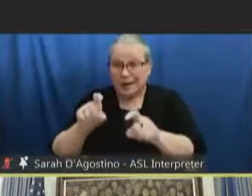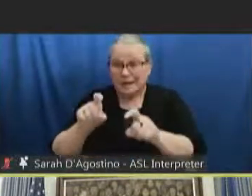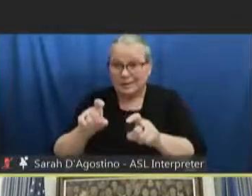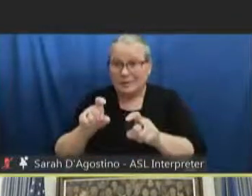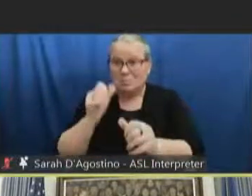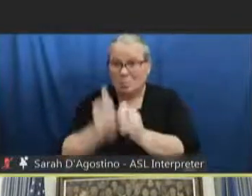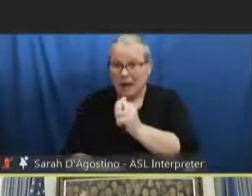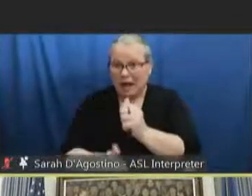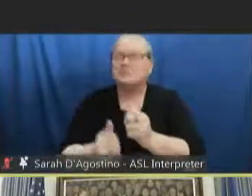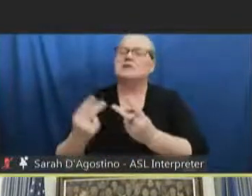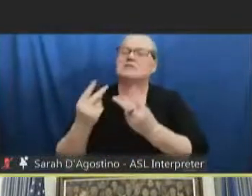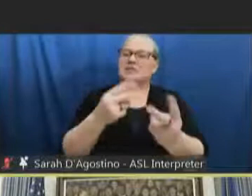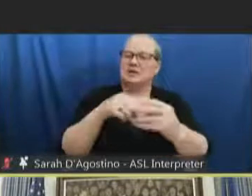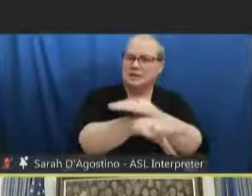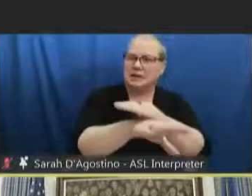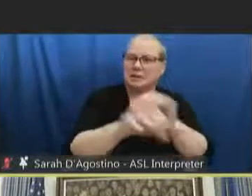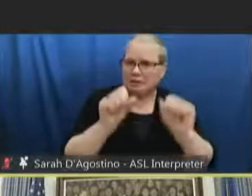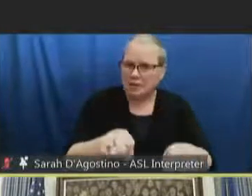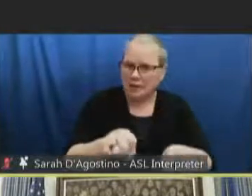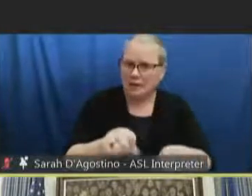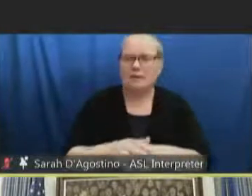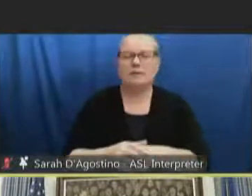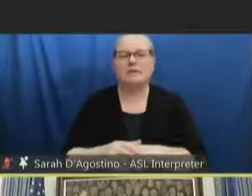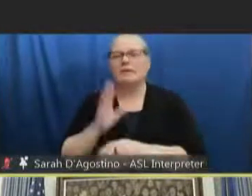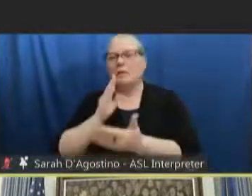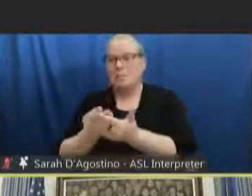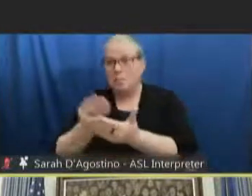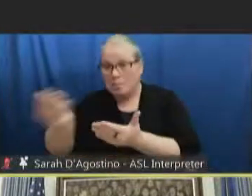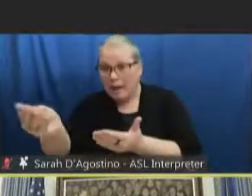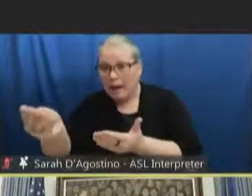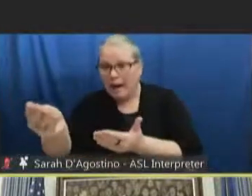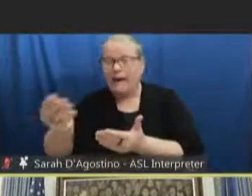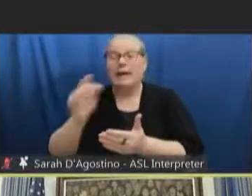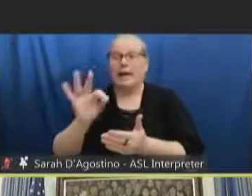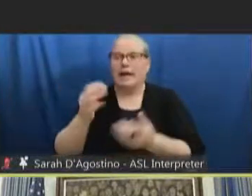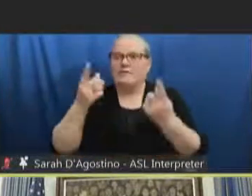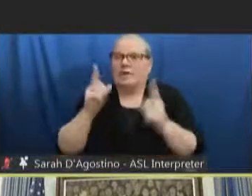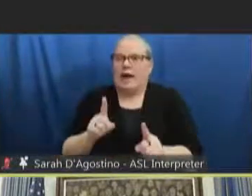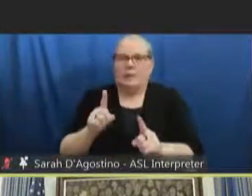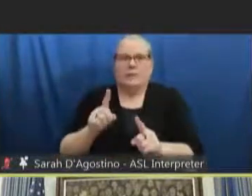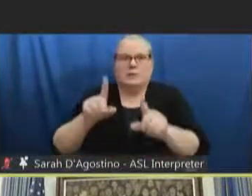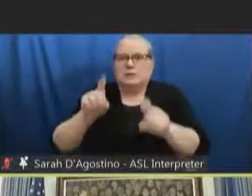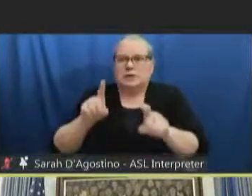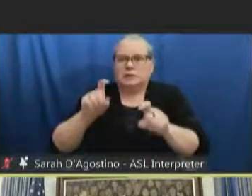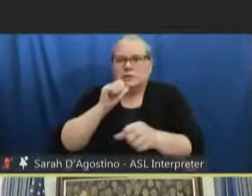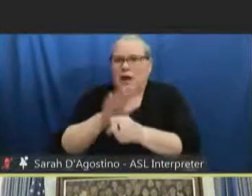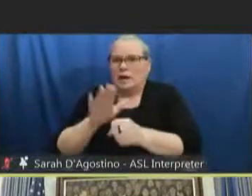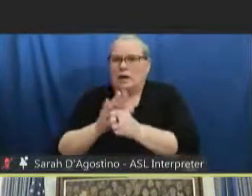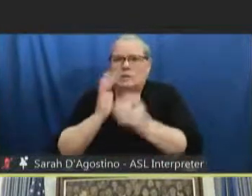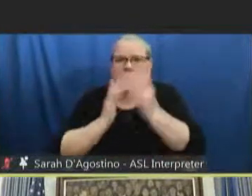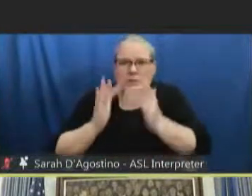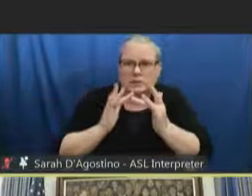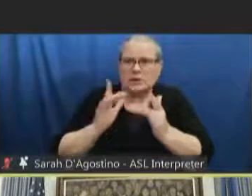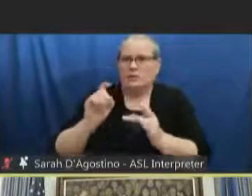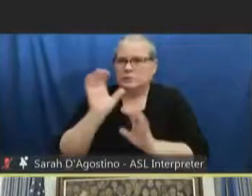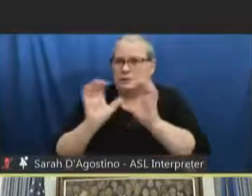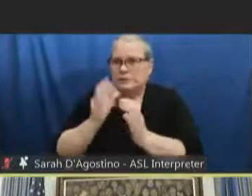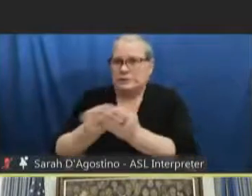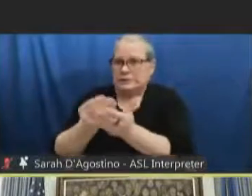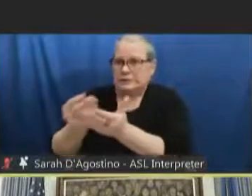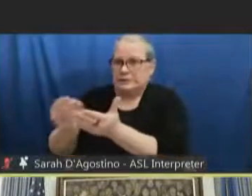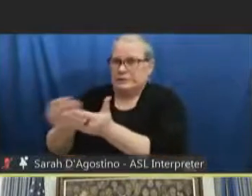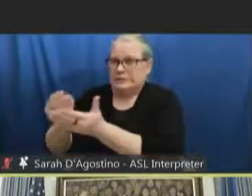as regards purchasing, so that if we are in a scramble to get rapid tests like we were a few weeks ago, we can move pretty